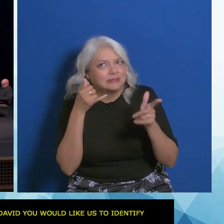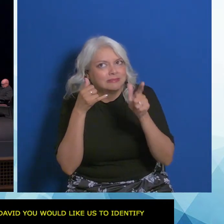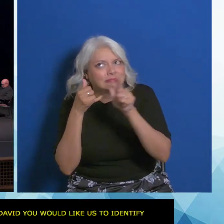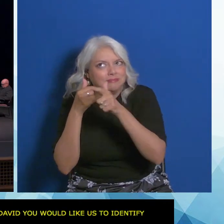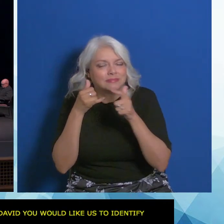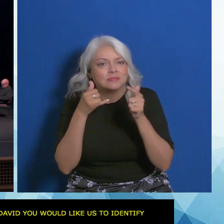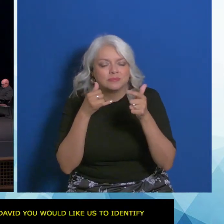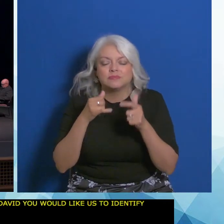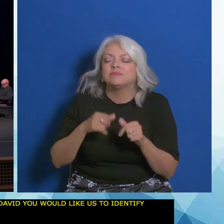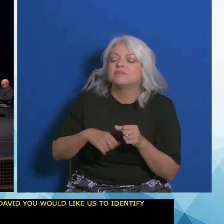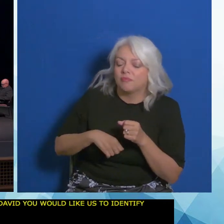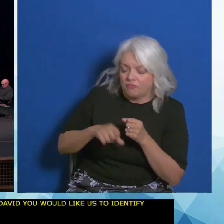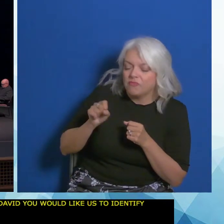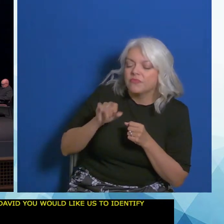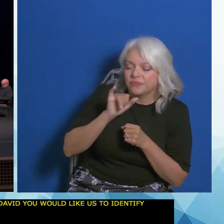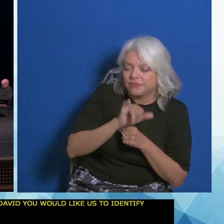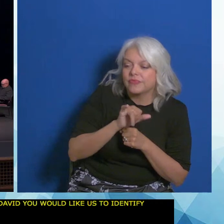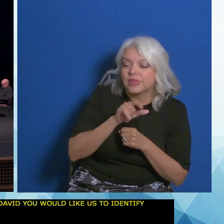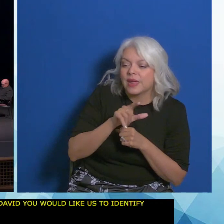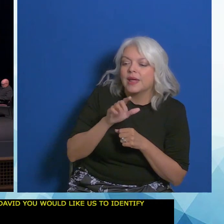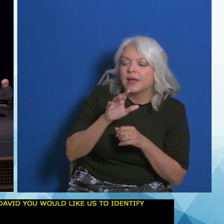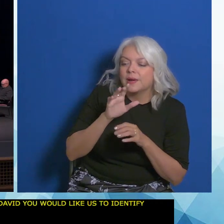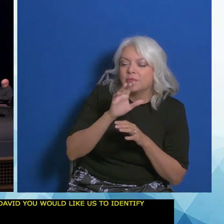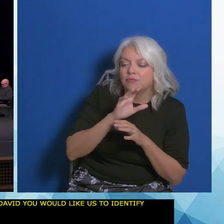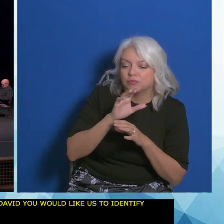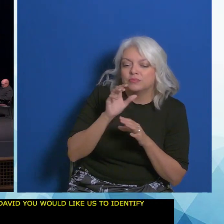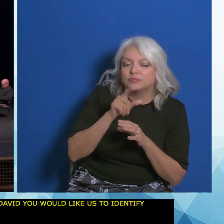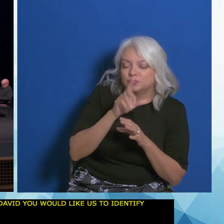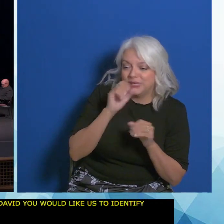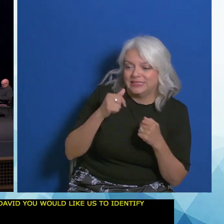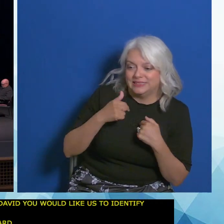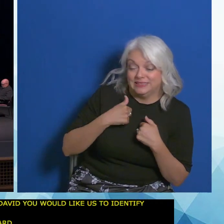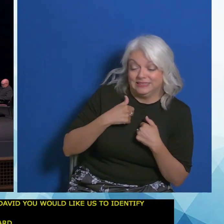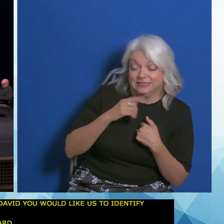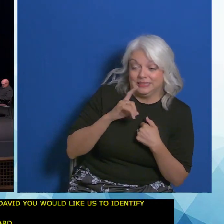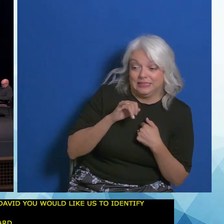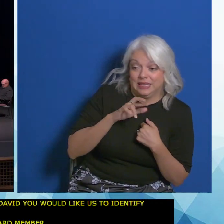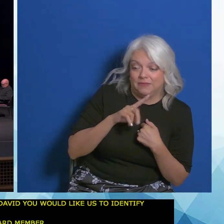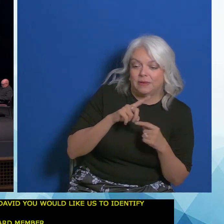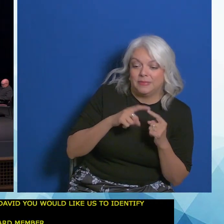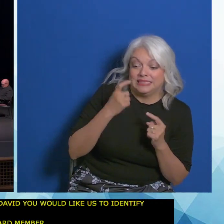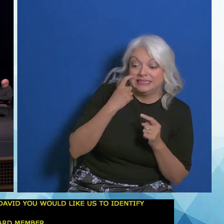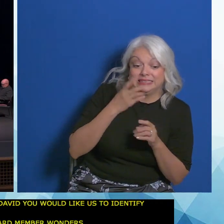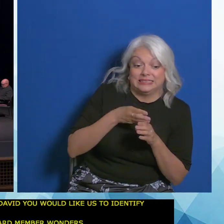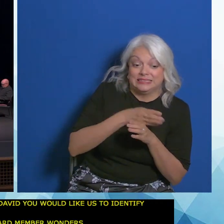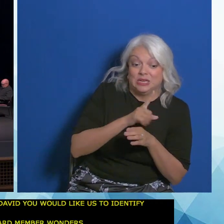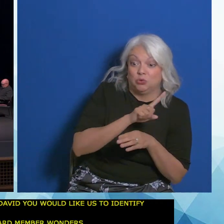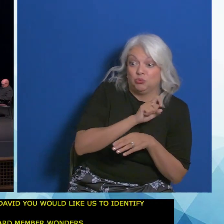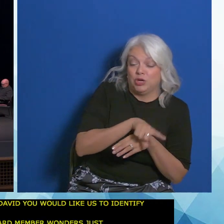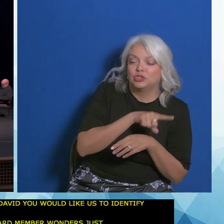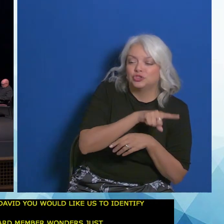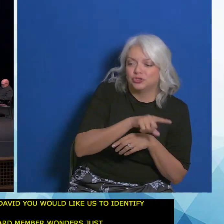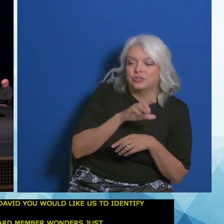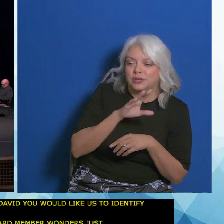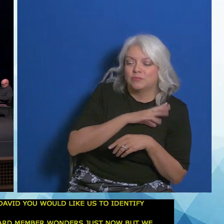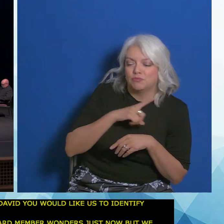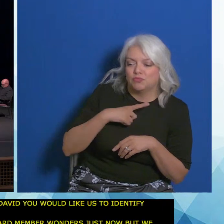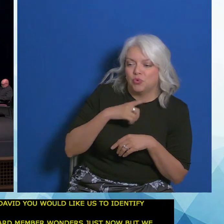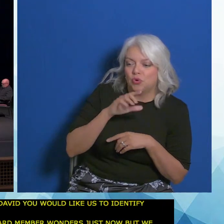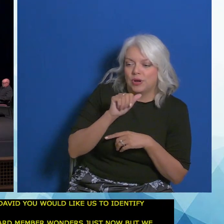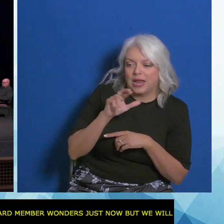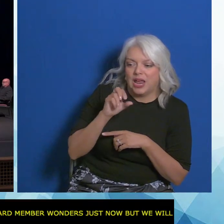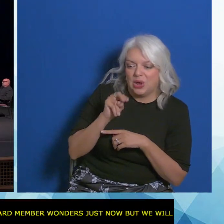Understood. That was Board Member Wonders just now. But we will be sure to identify